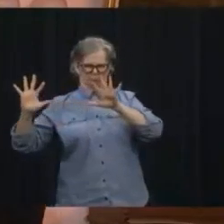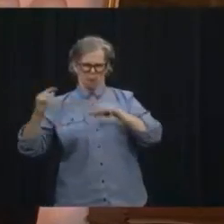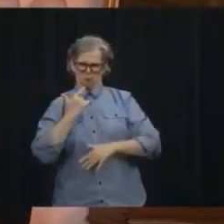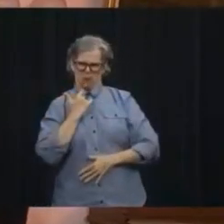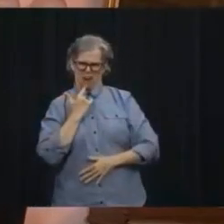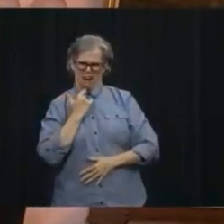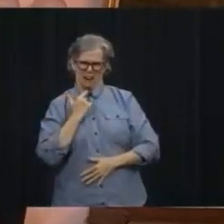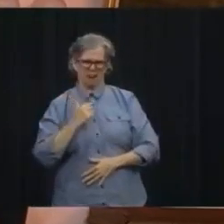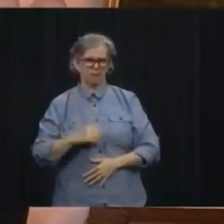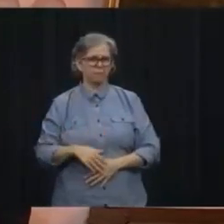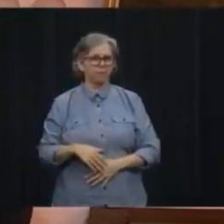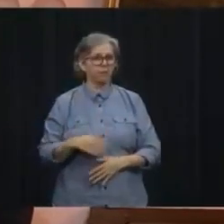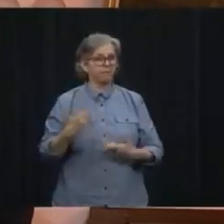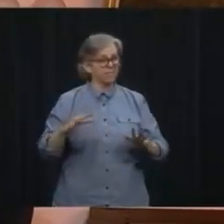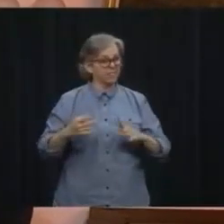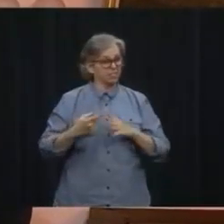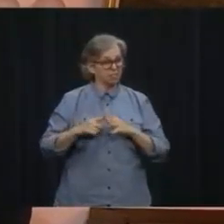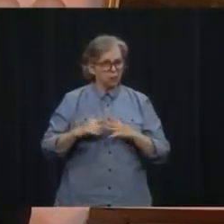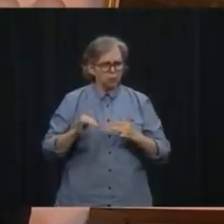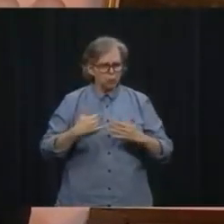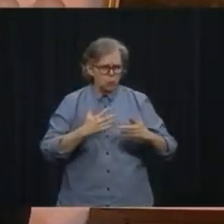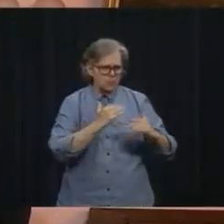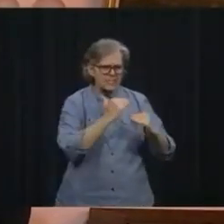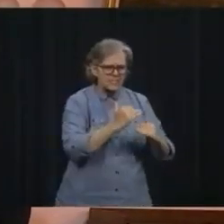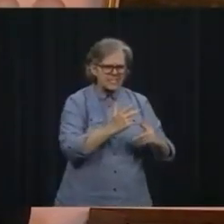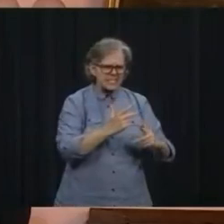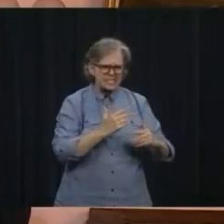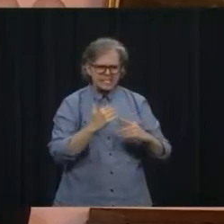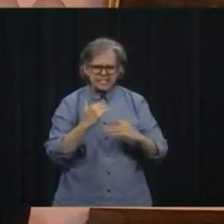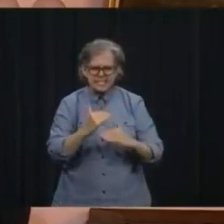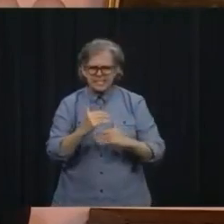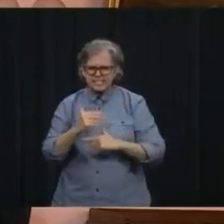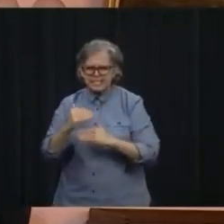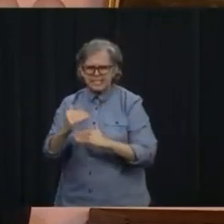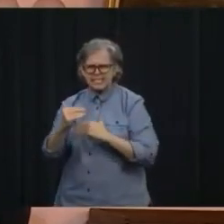Ohio. Some control measures,